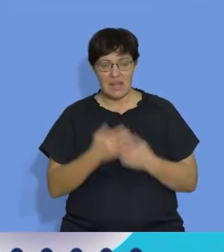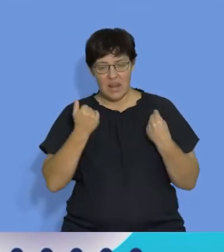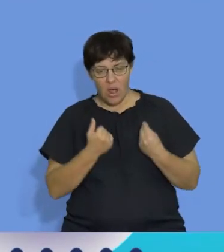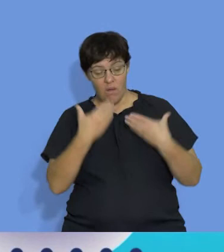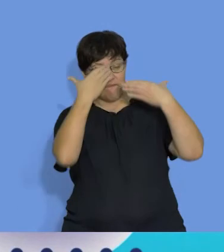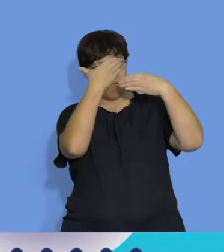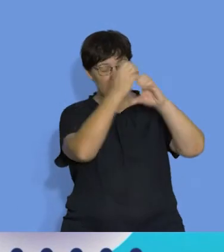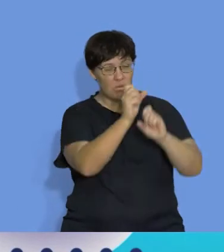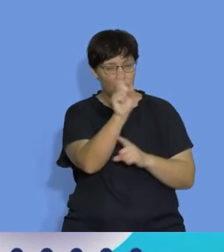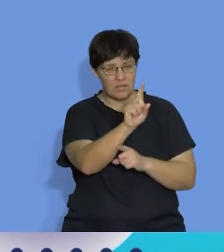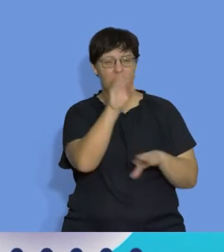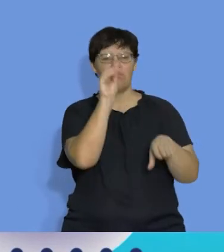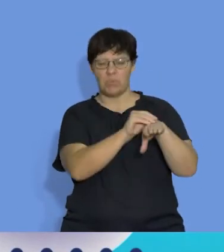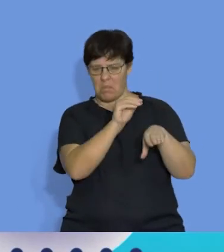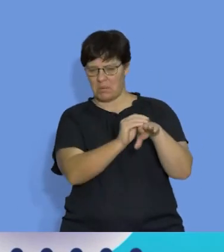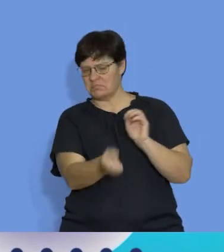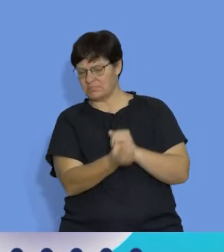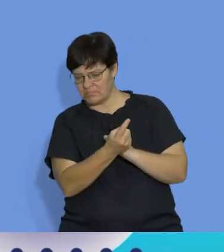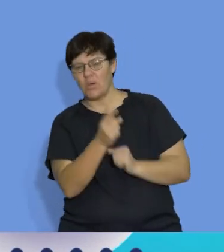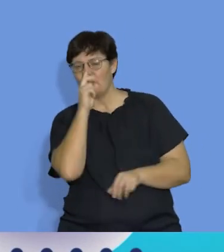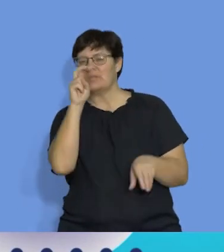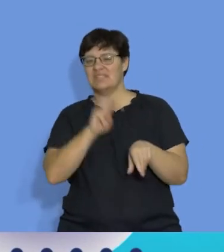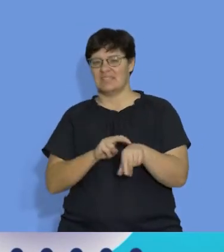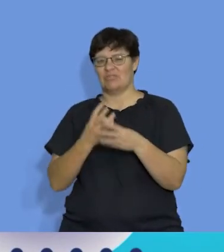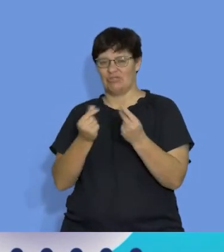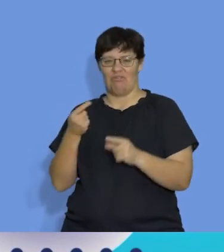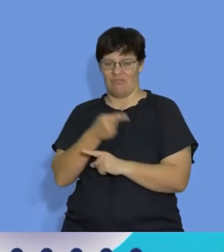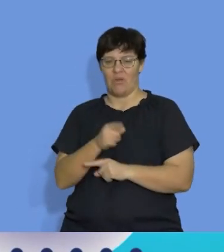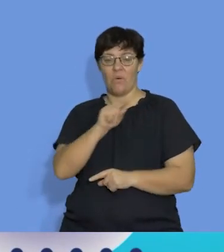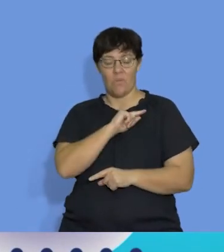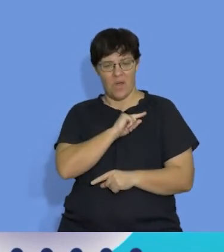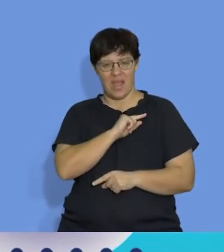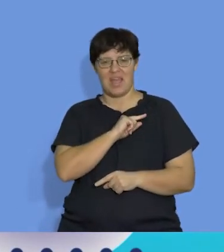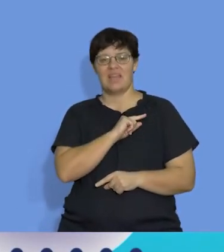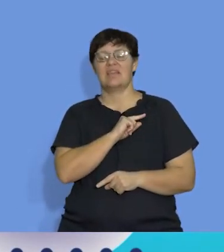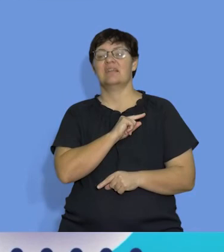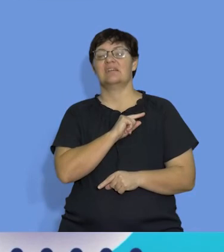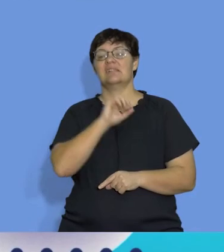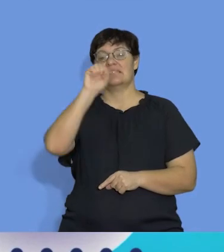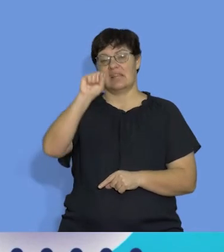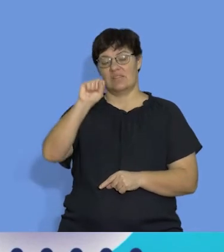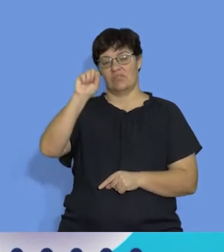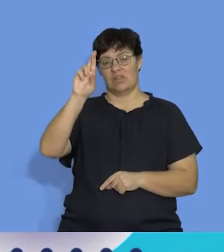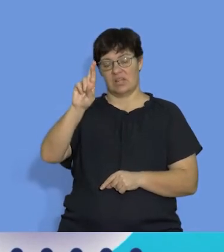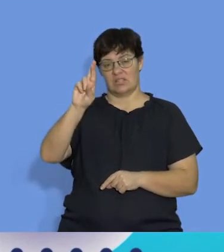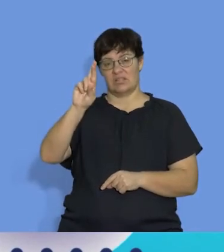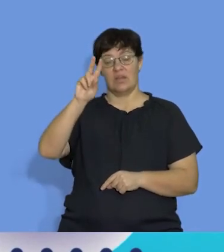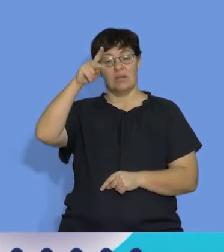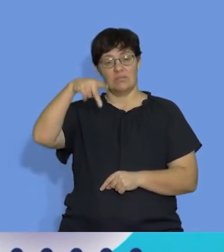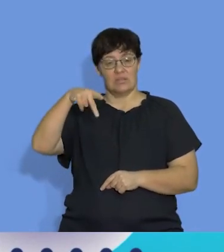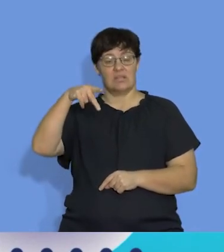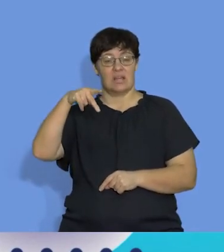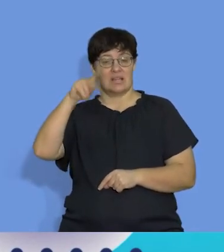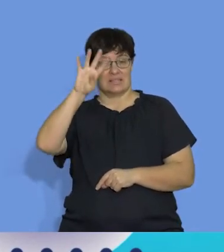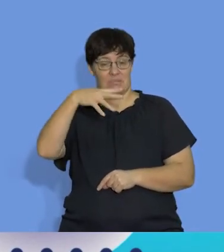that actually demand that we apply the standard reduction potential tables and see how exactly we actually go to